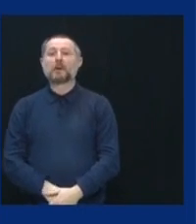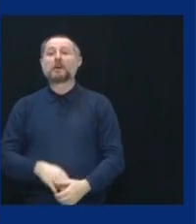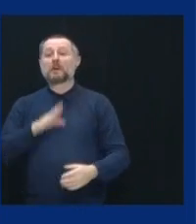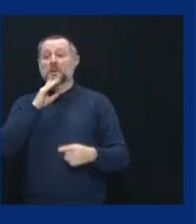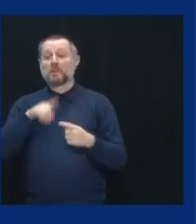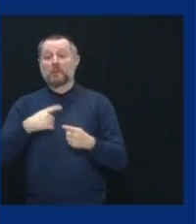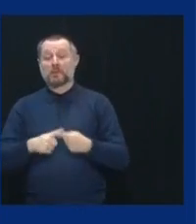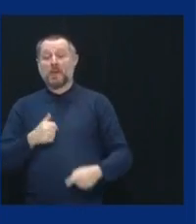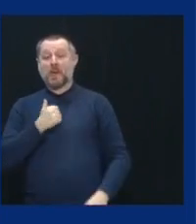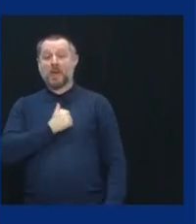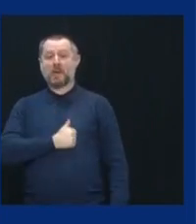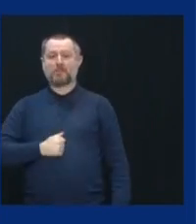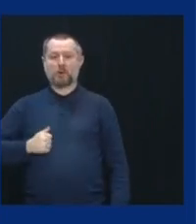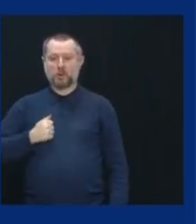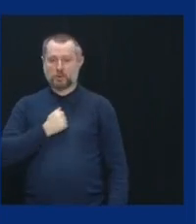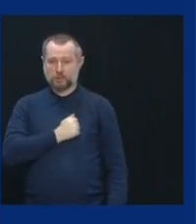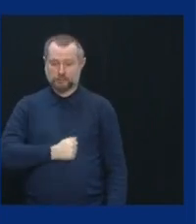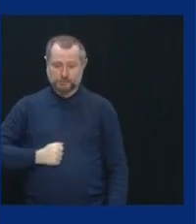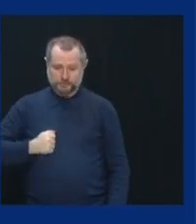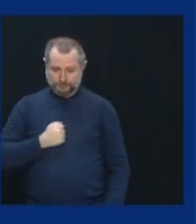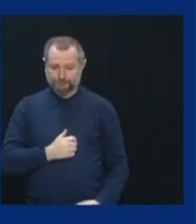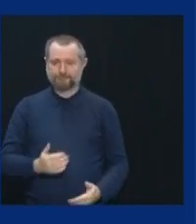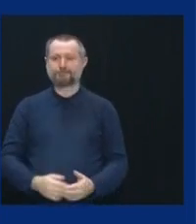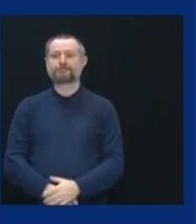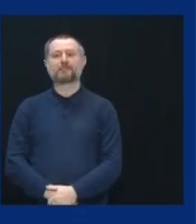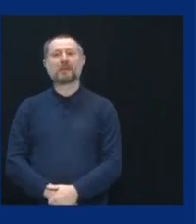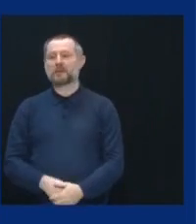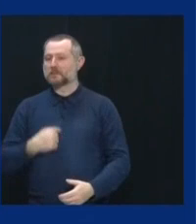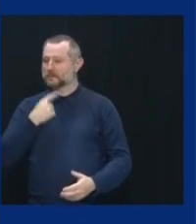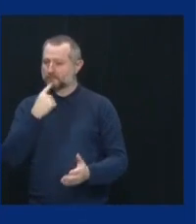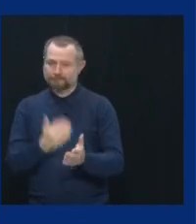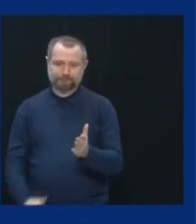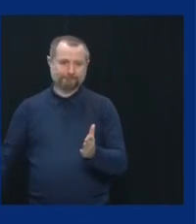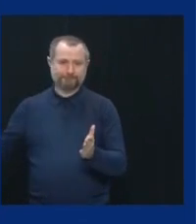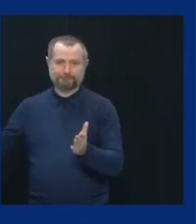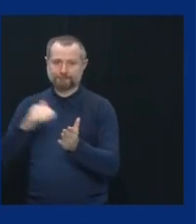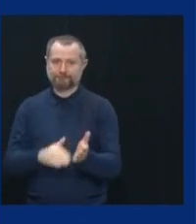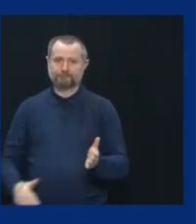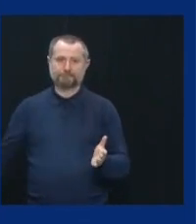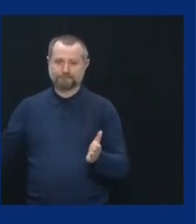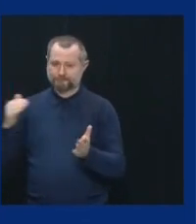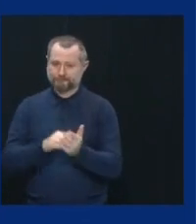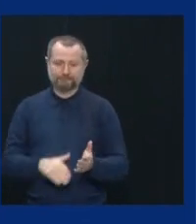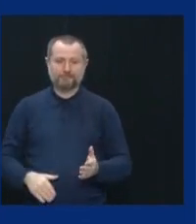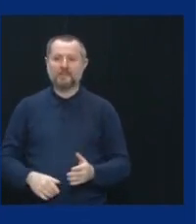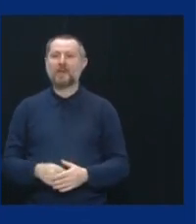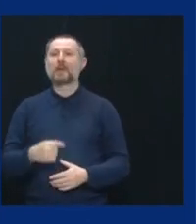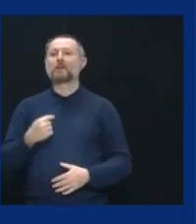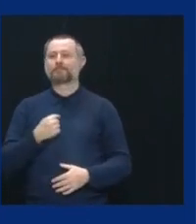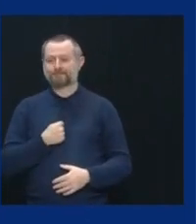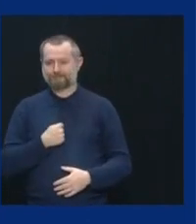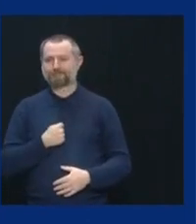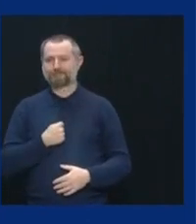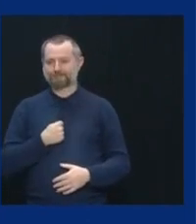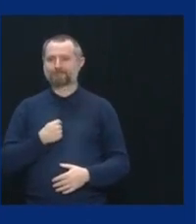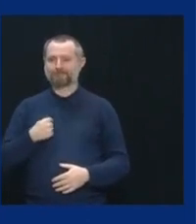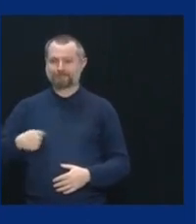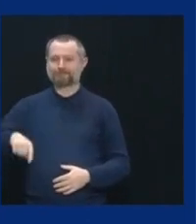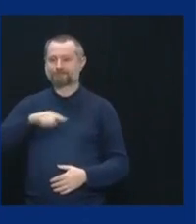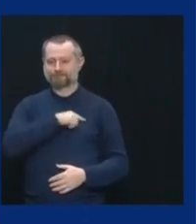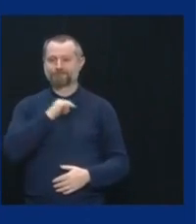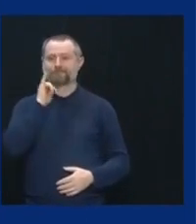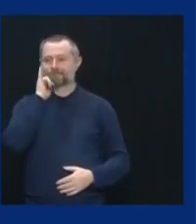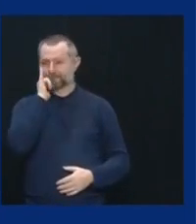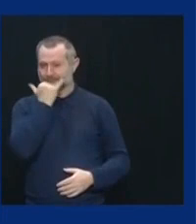Apologize. Look, I have said repeatedly, we made a mistake in creating